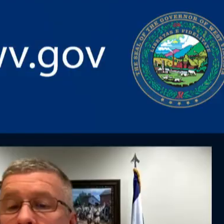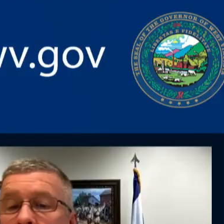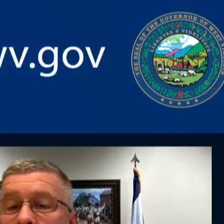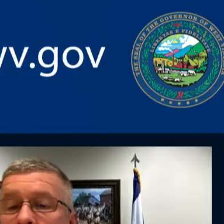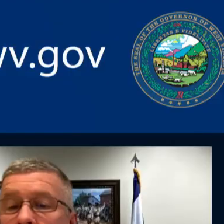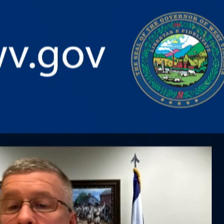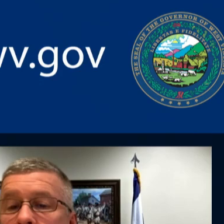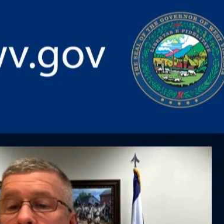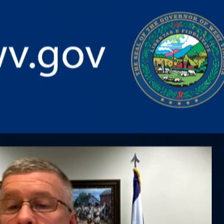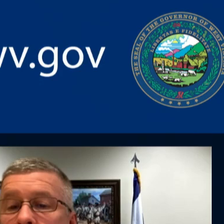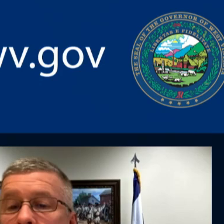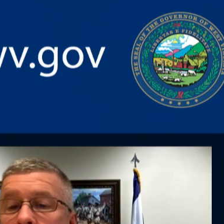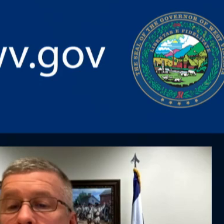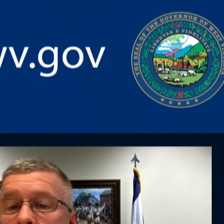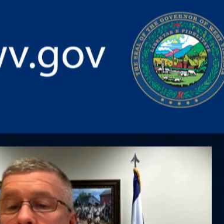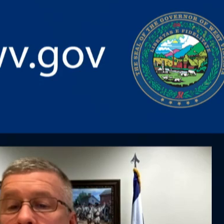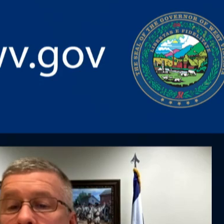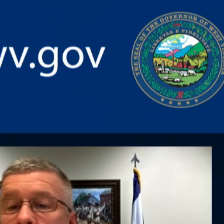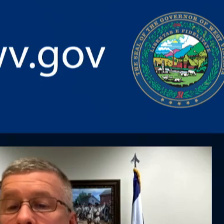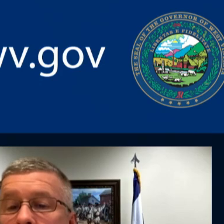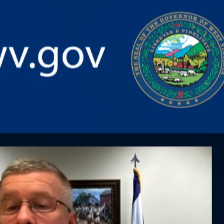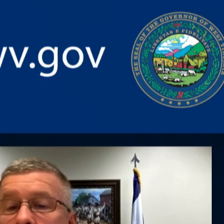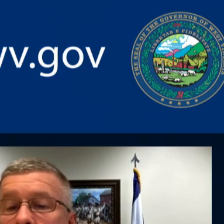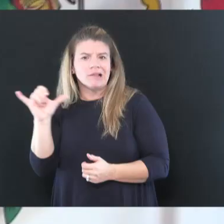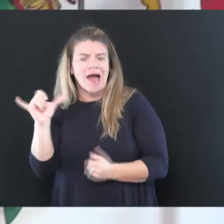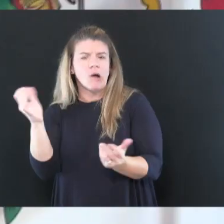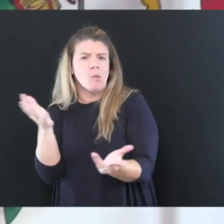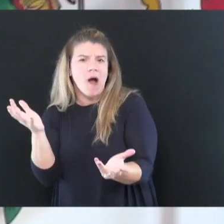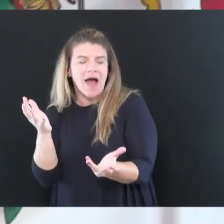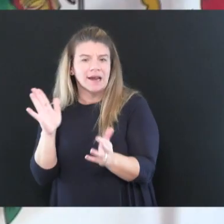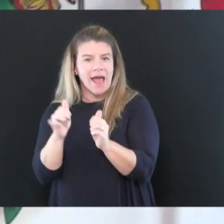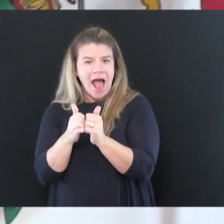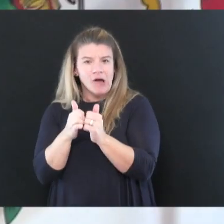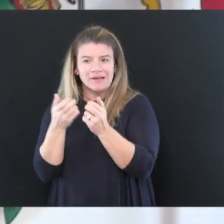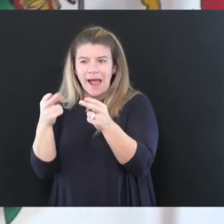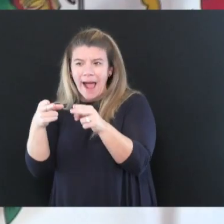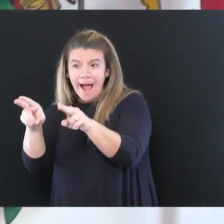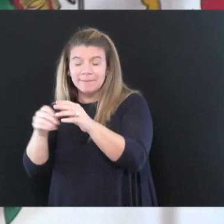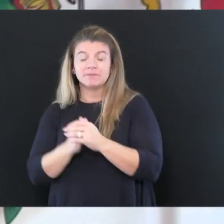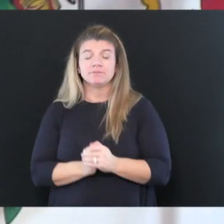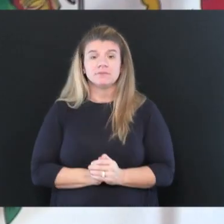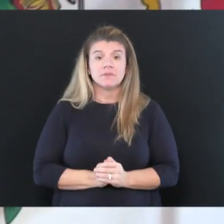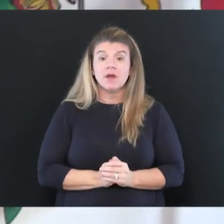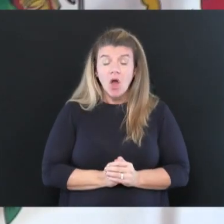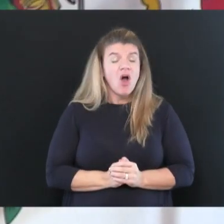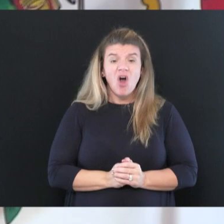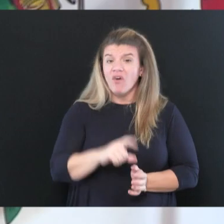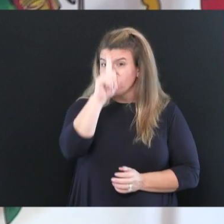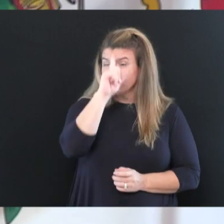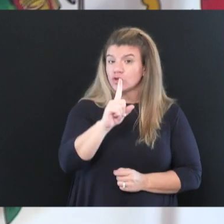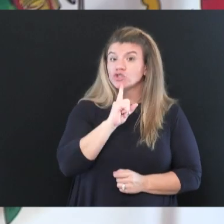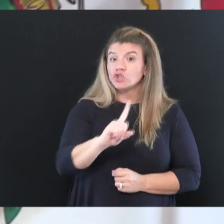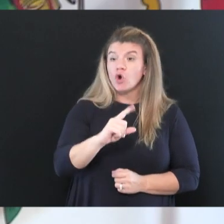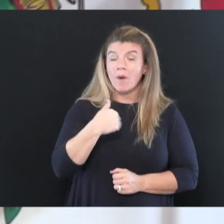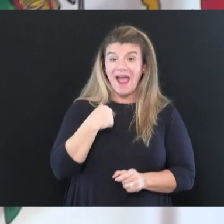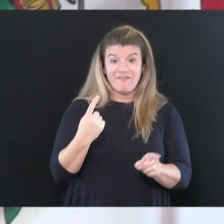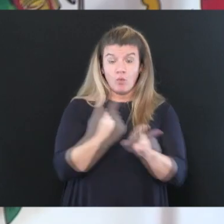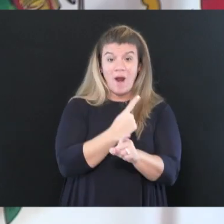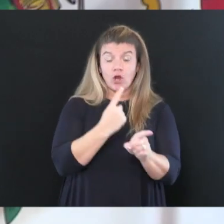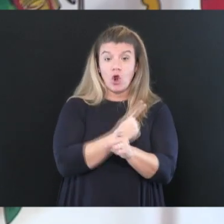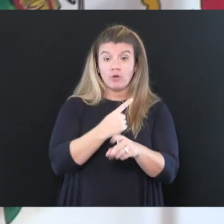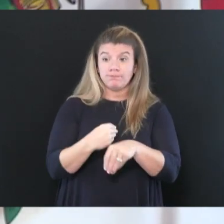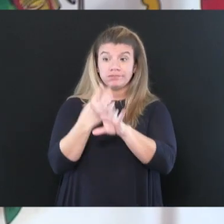Well, to be perfectly honest, Brad, there's surely regular calls with us and the White